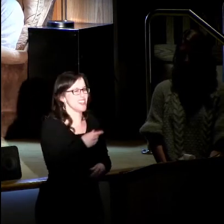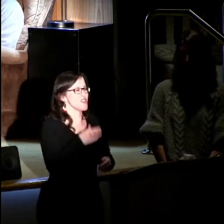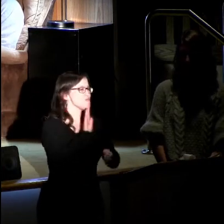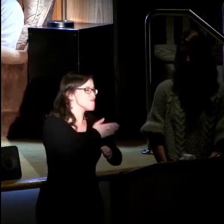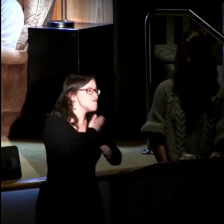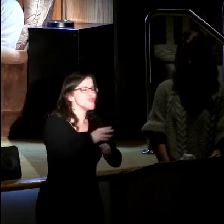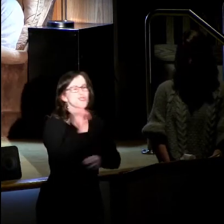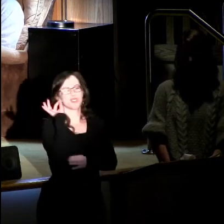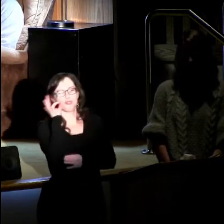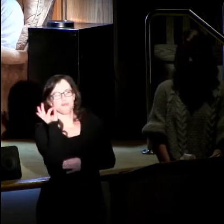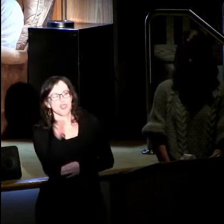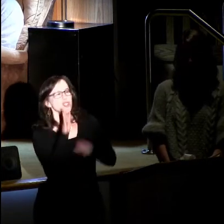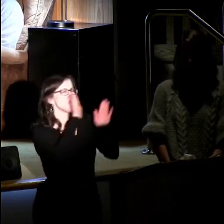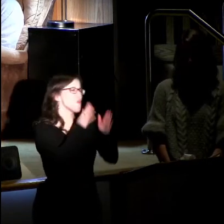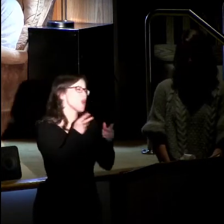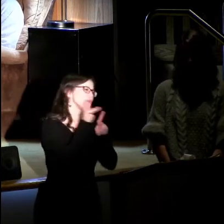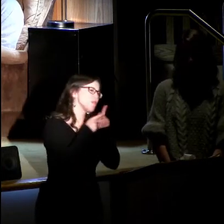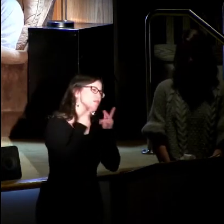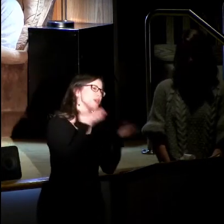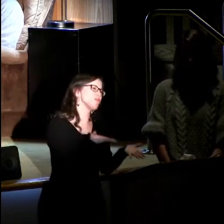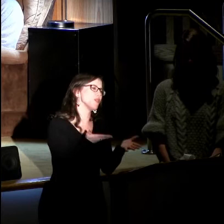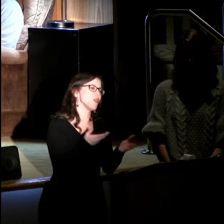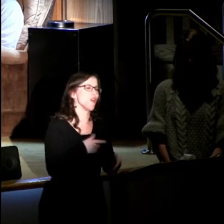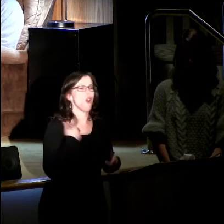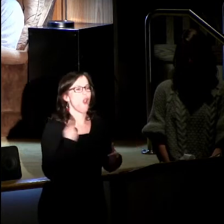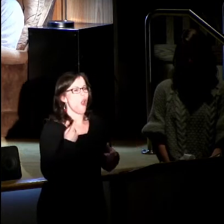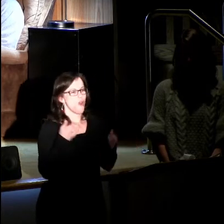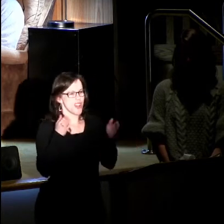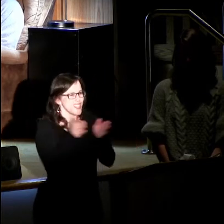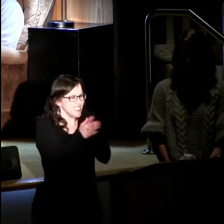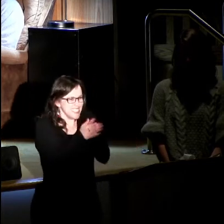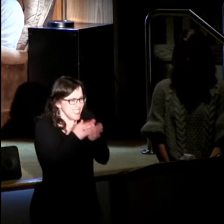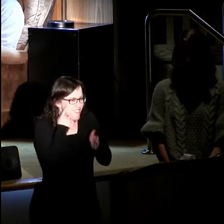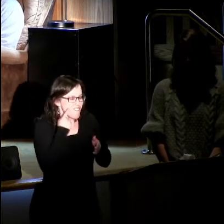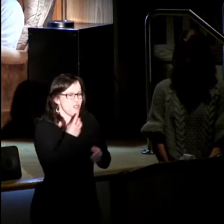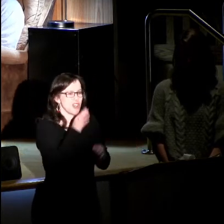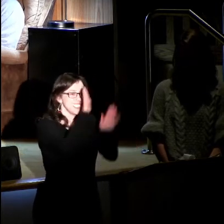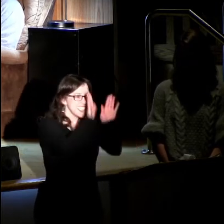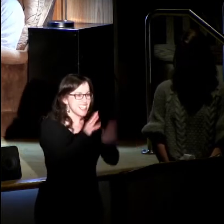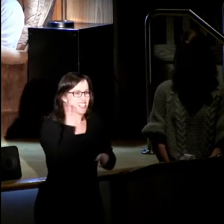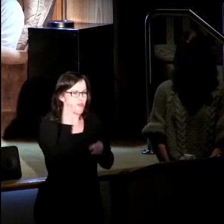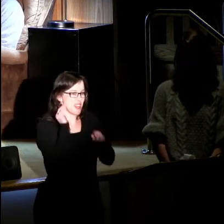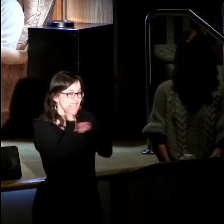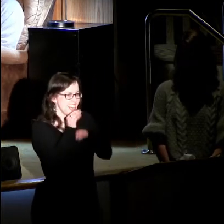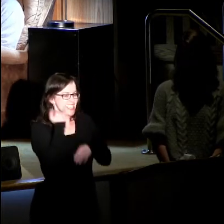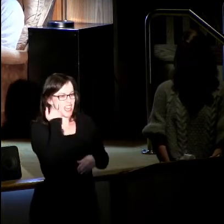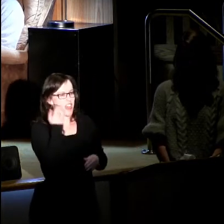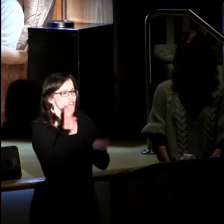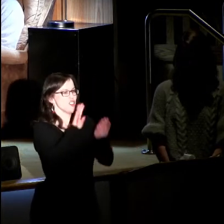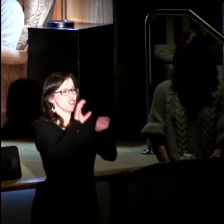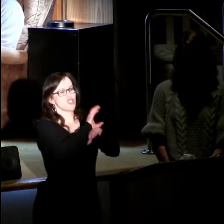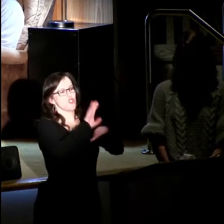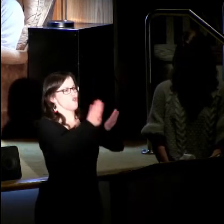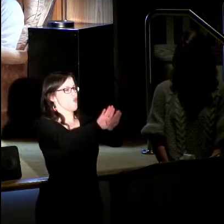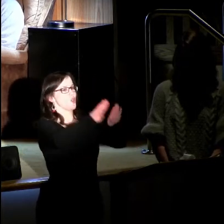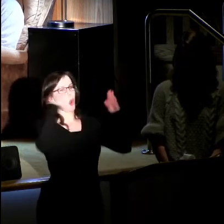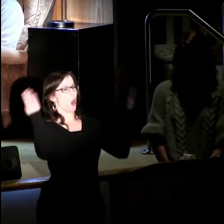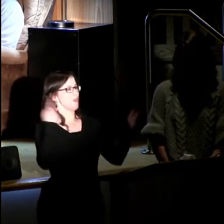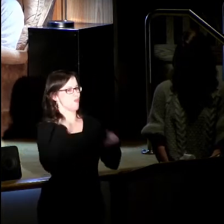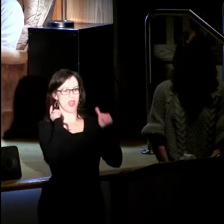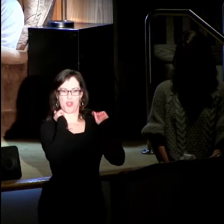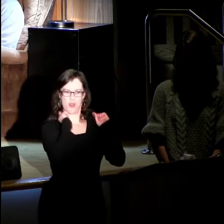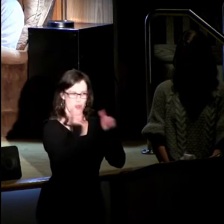preaching, the wonderful people. We used to live for Sundays and Wednesday nights. If the doors were open, wild horses couldn't keep us